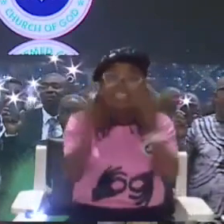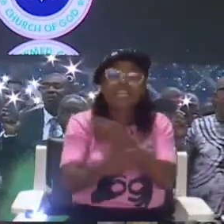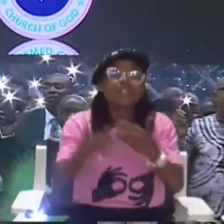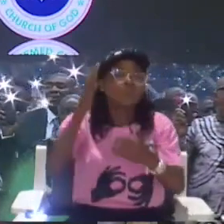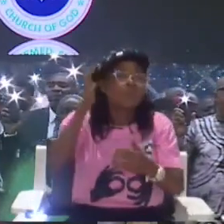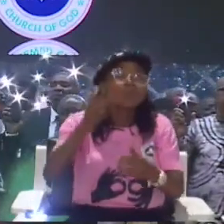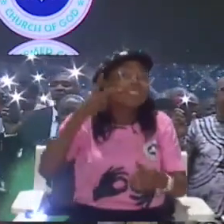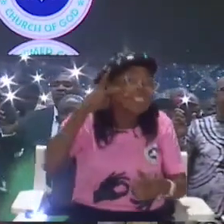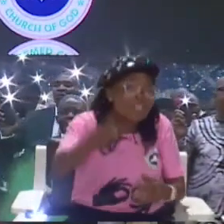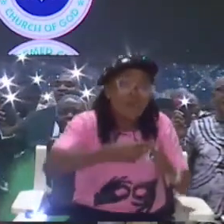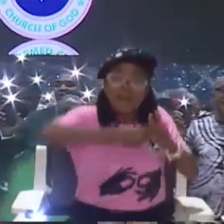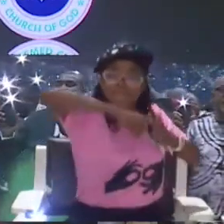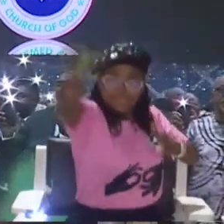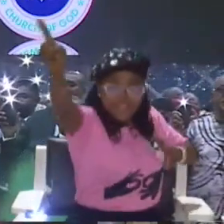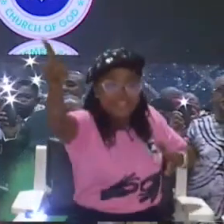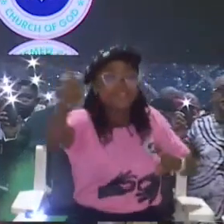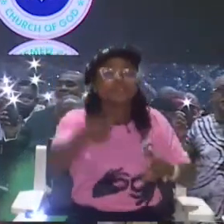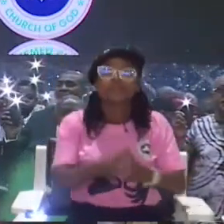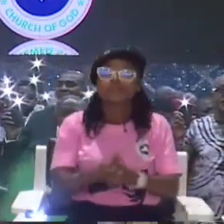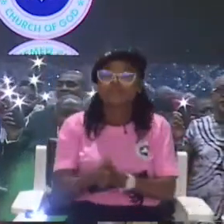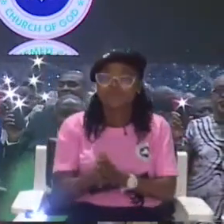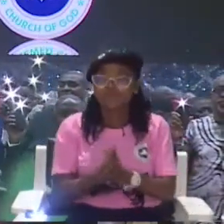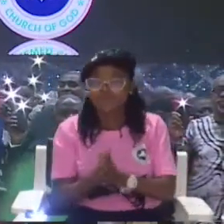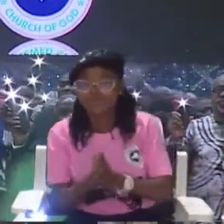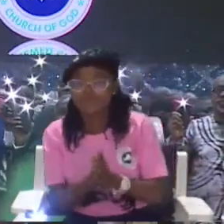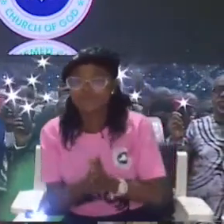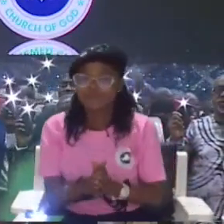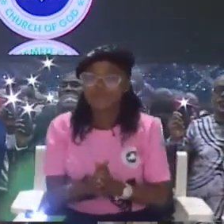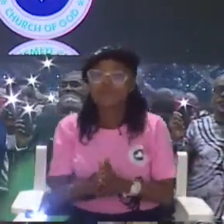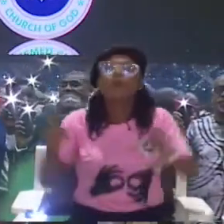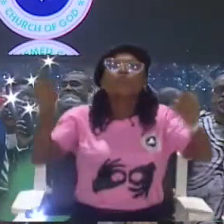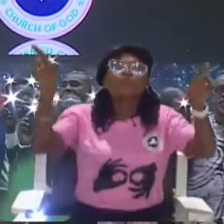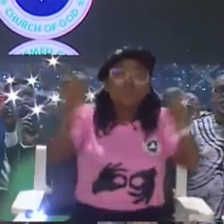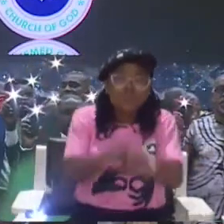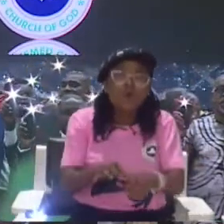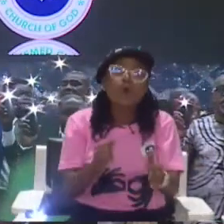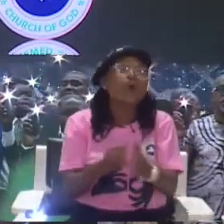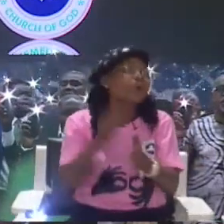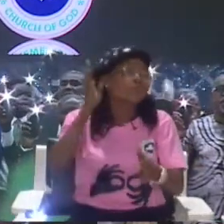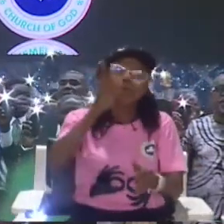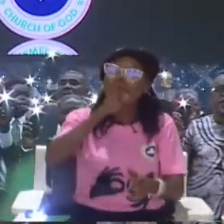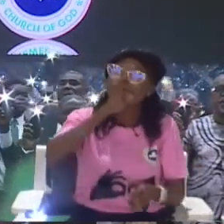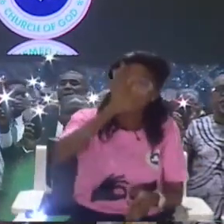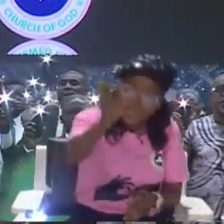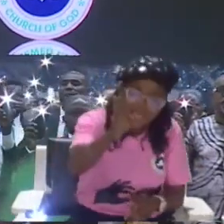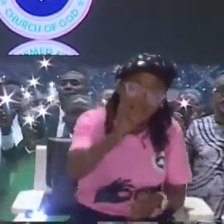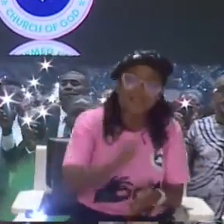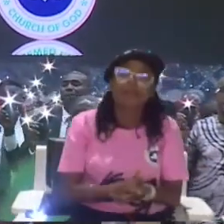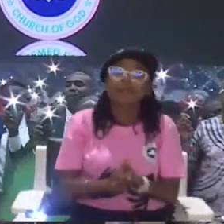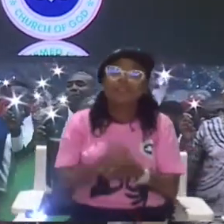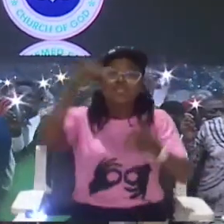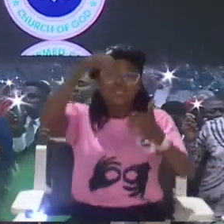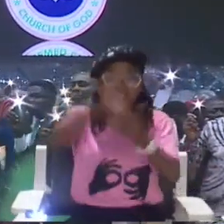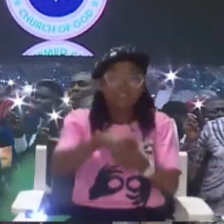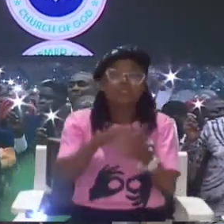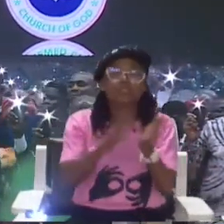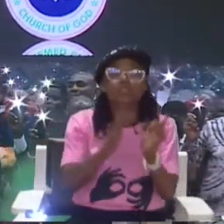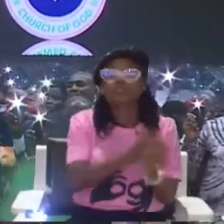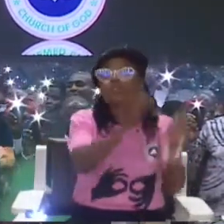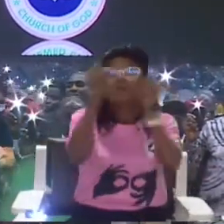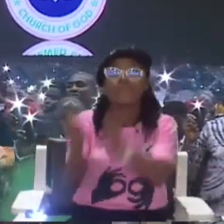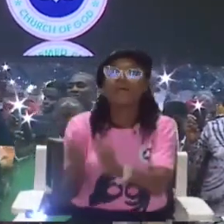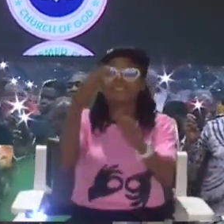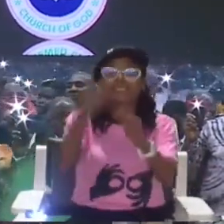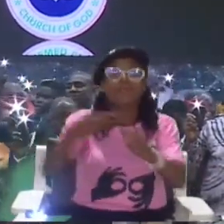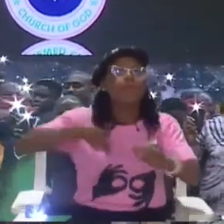run. Bẹ́ẹ̀ni òkùnkùn yóò rí ọ yóò sì sá. So shall it be. Bẹ́ẹ̀ ló máa rí. In Jesus' mighty name